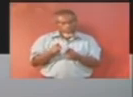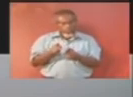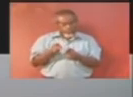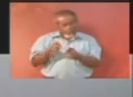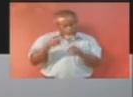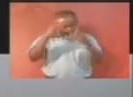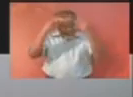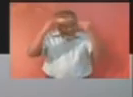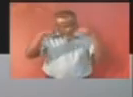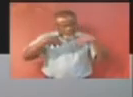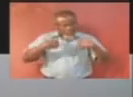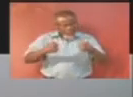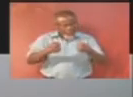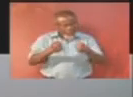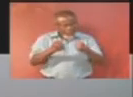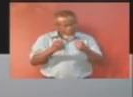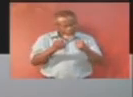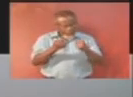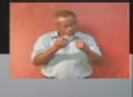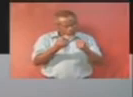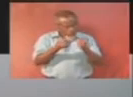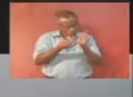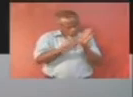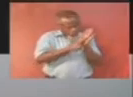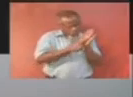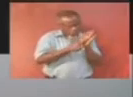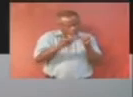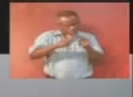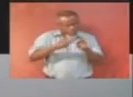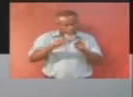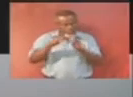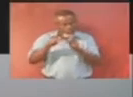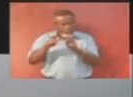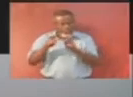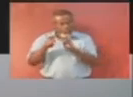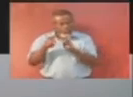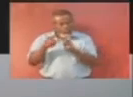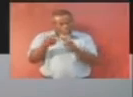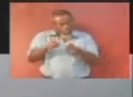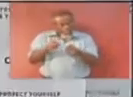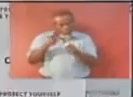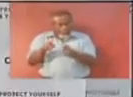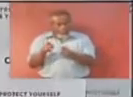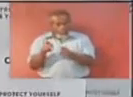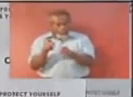Health recorded any such cases? And if so, how many? Thank you.